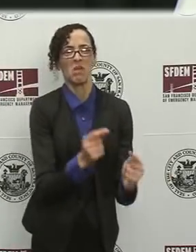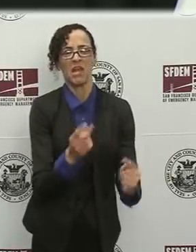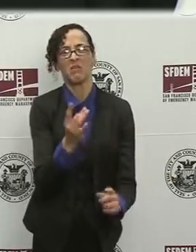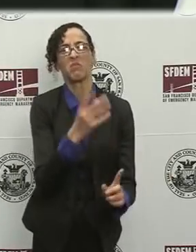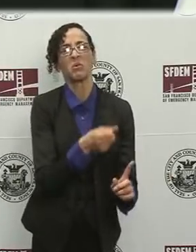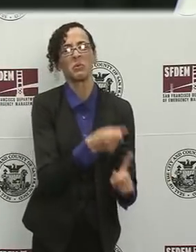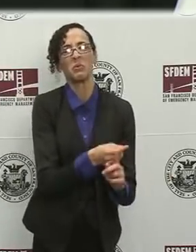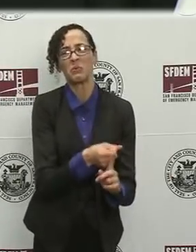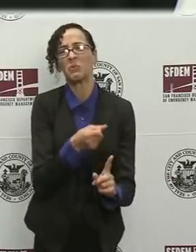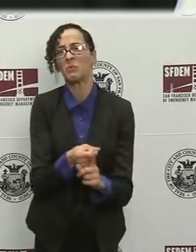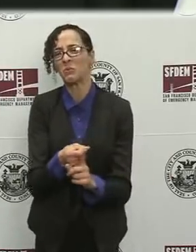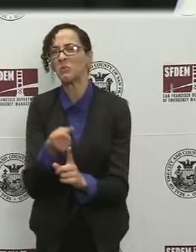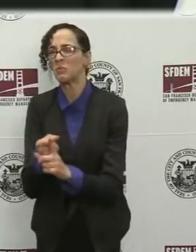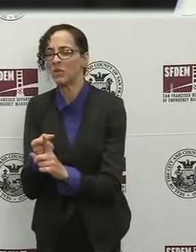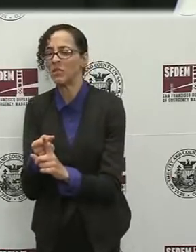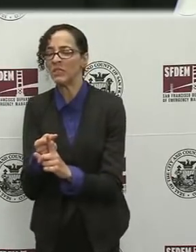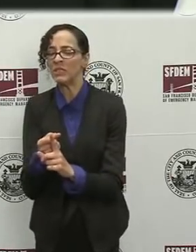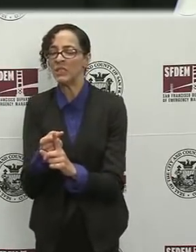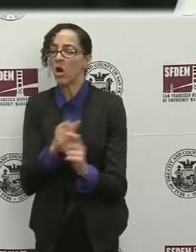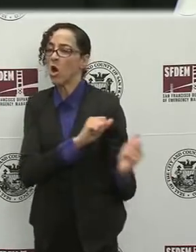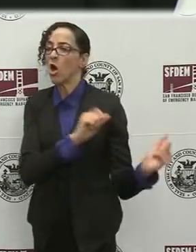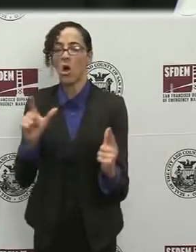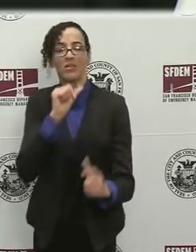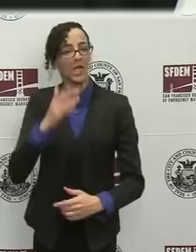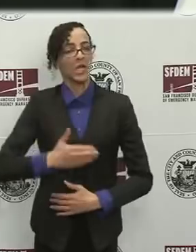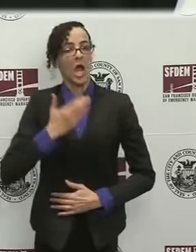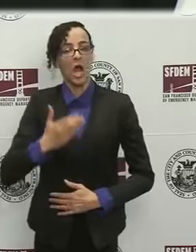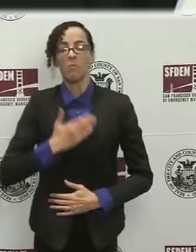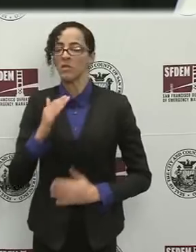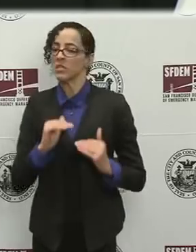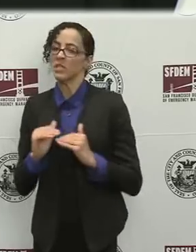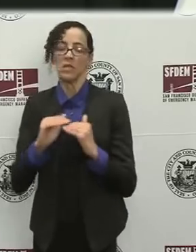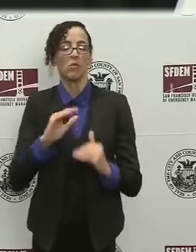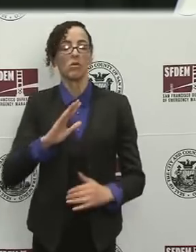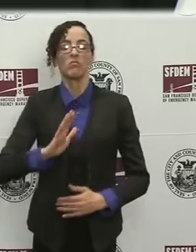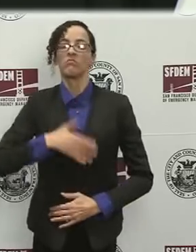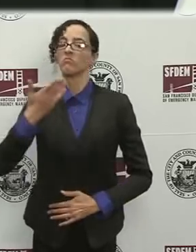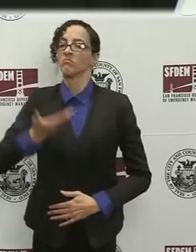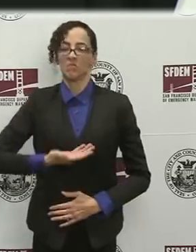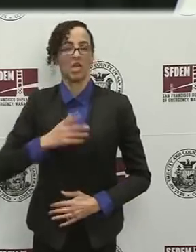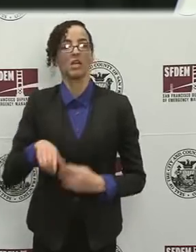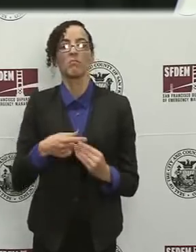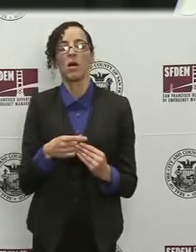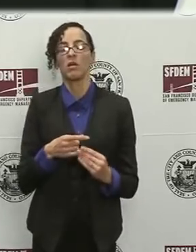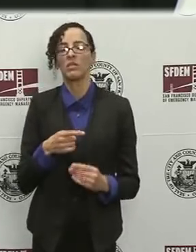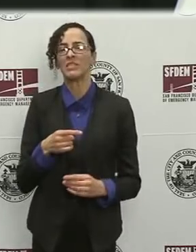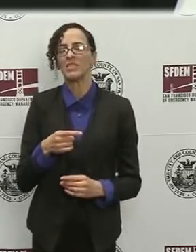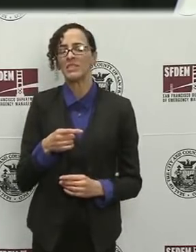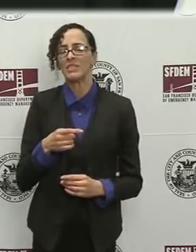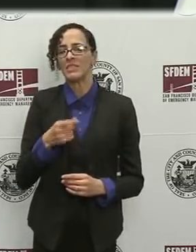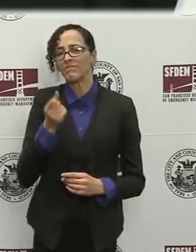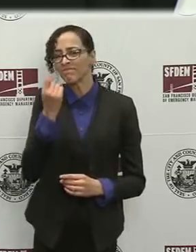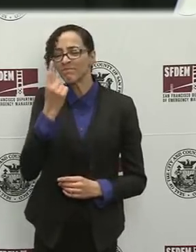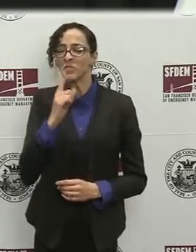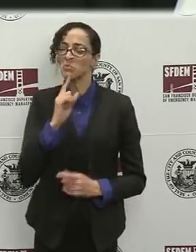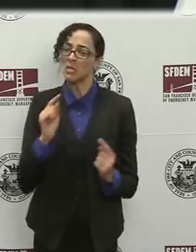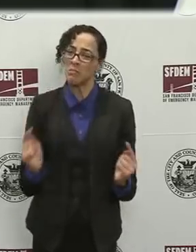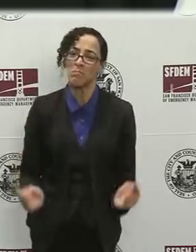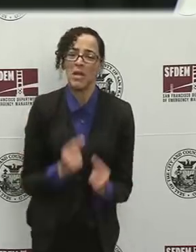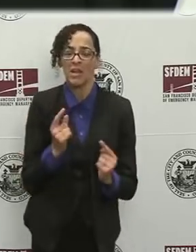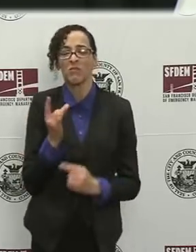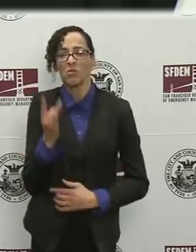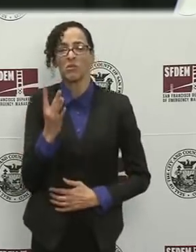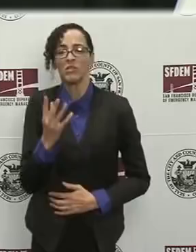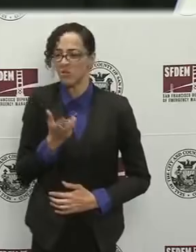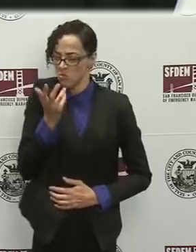everyone equally unhappy. It is terribly painful for me to do this, and we're working quickly on ways in which